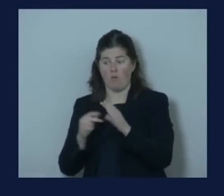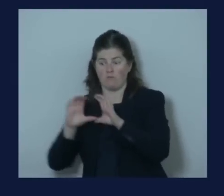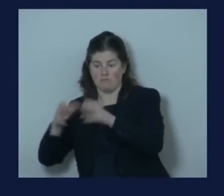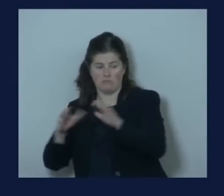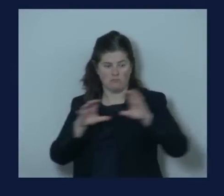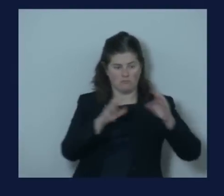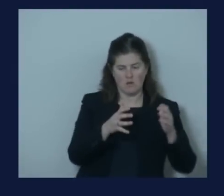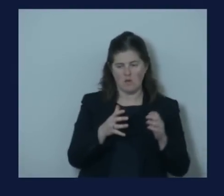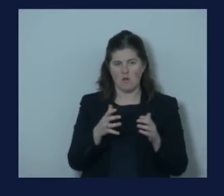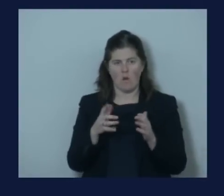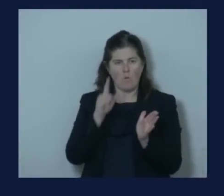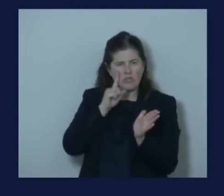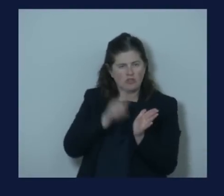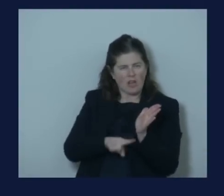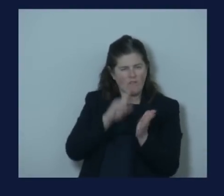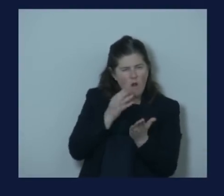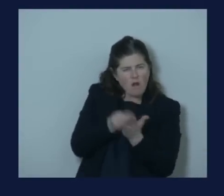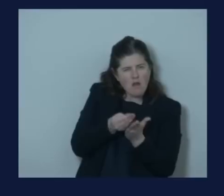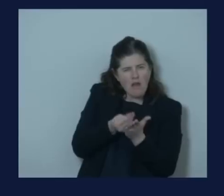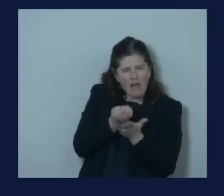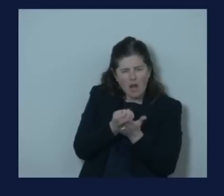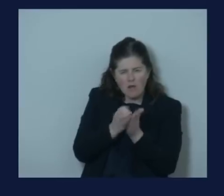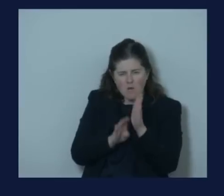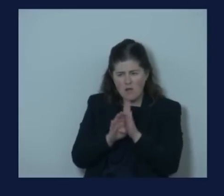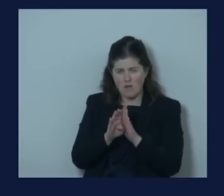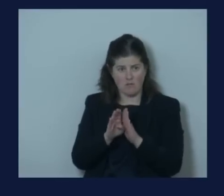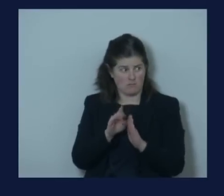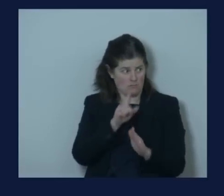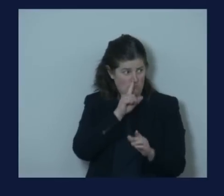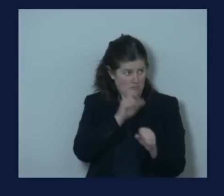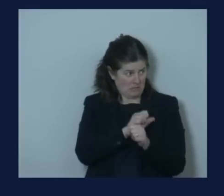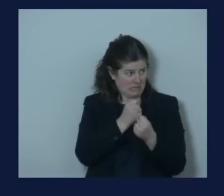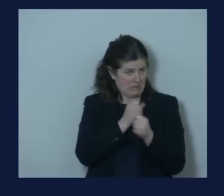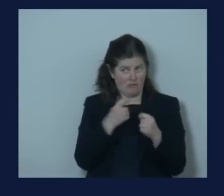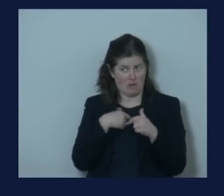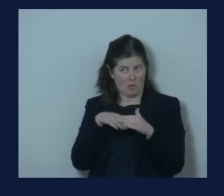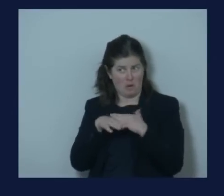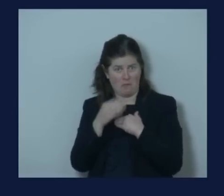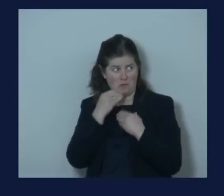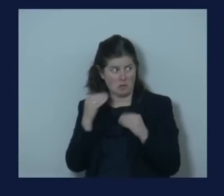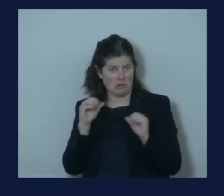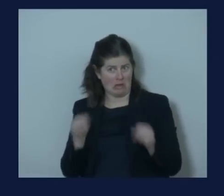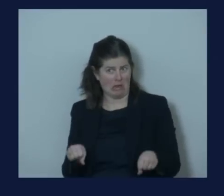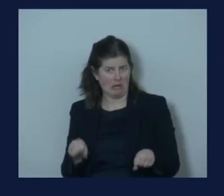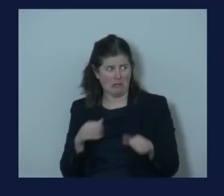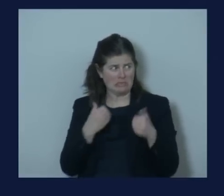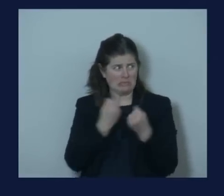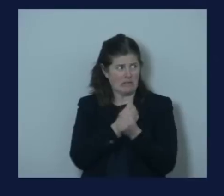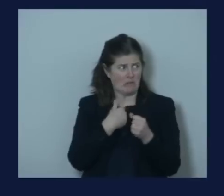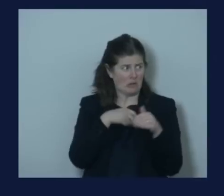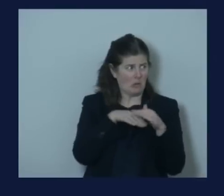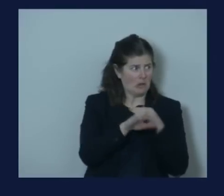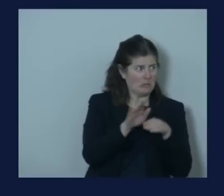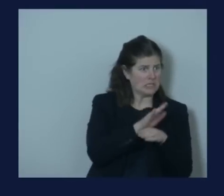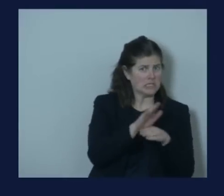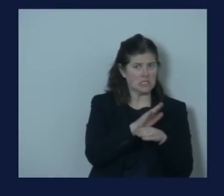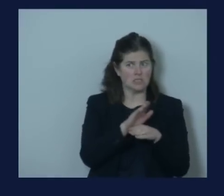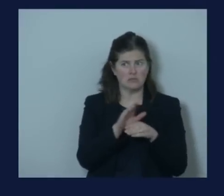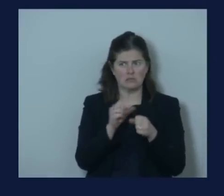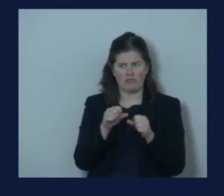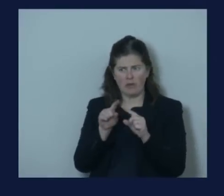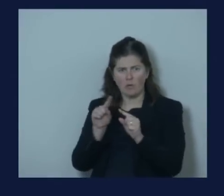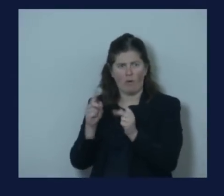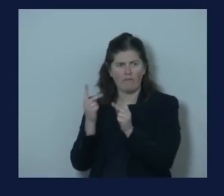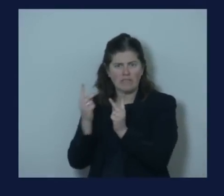look at economic recovery, are you safe to go in to a grocery store or a business? Are you safe to visit